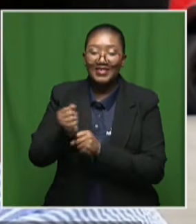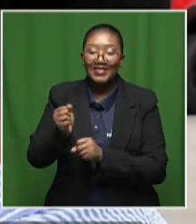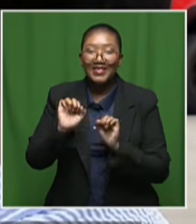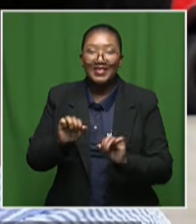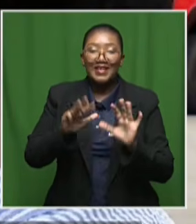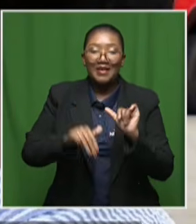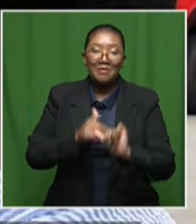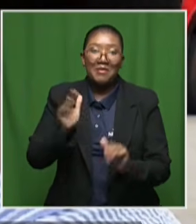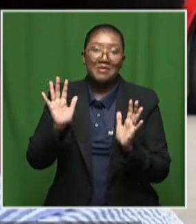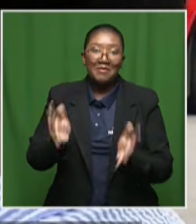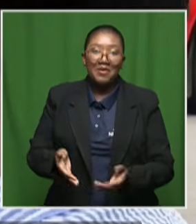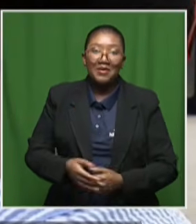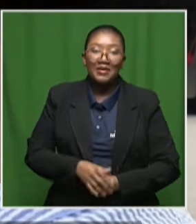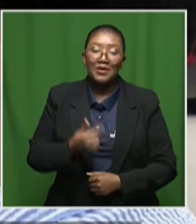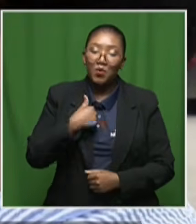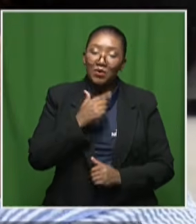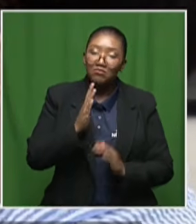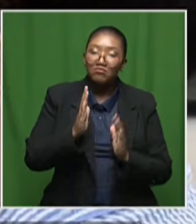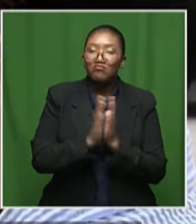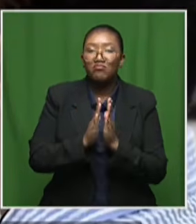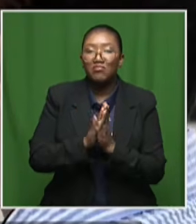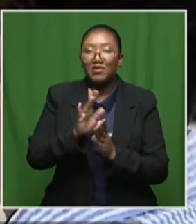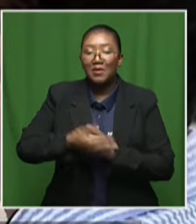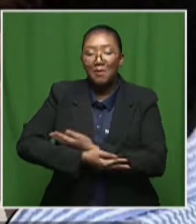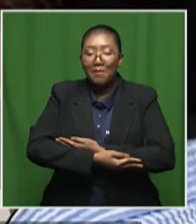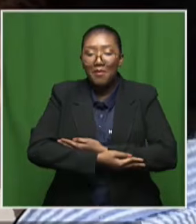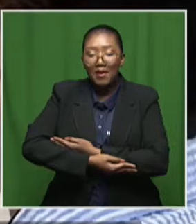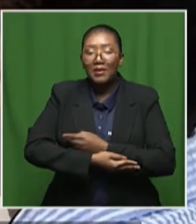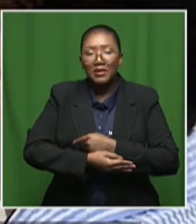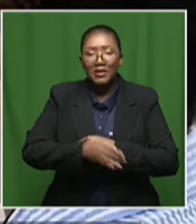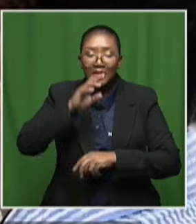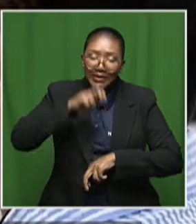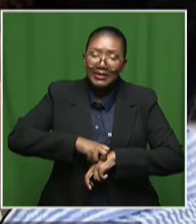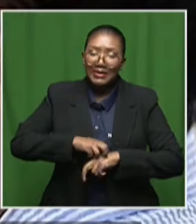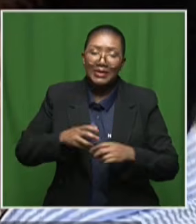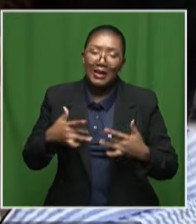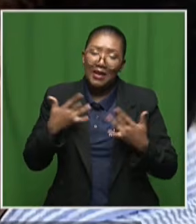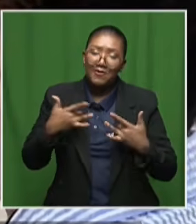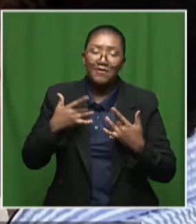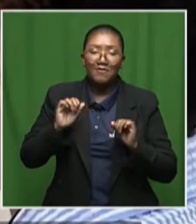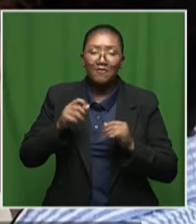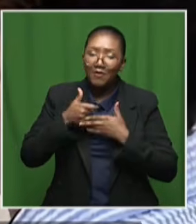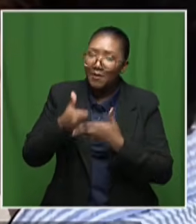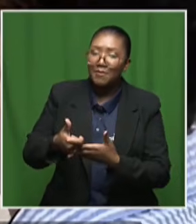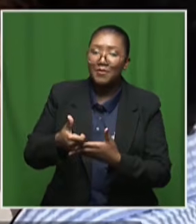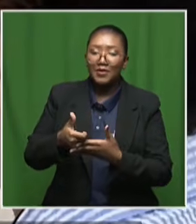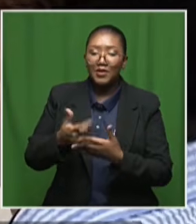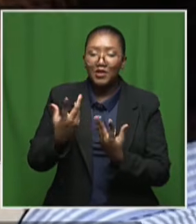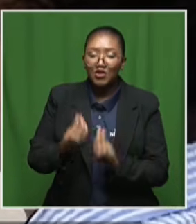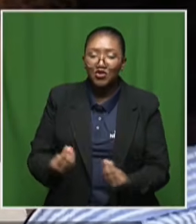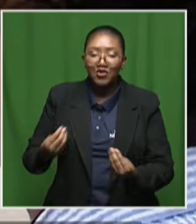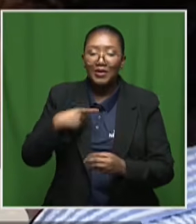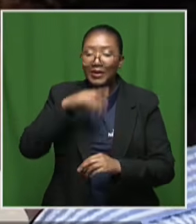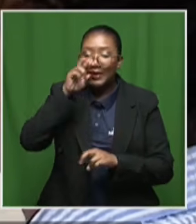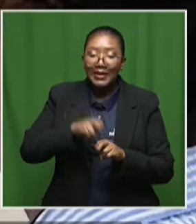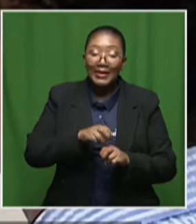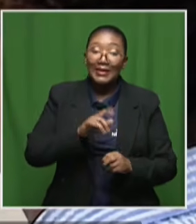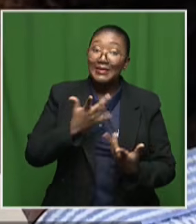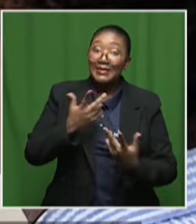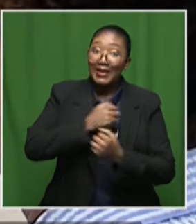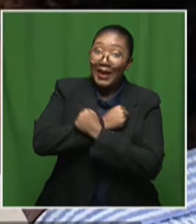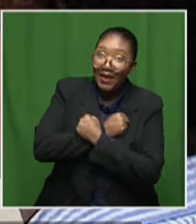old. So the reason why we ride for this child is he absolutely deserves help. Now, children only need 2 things in life: